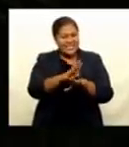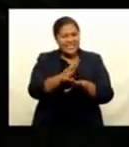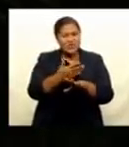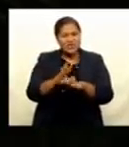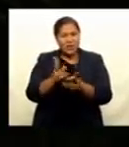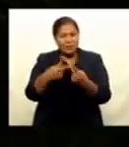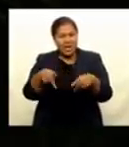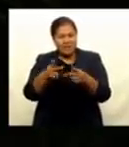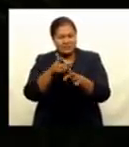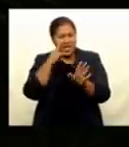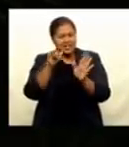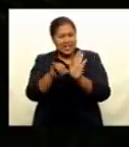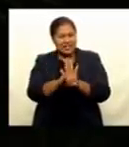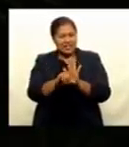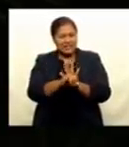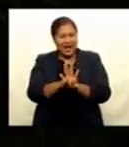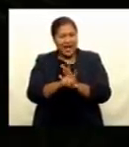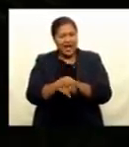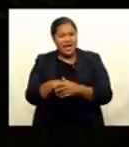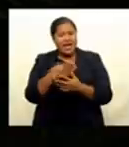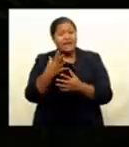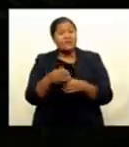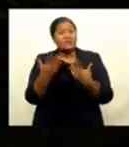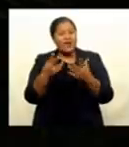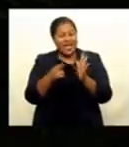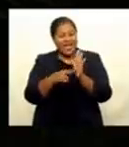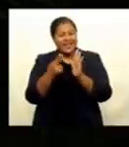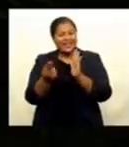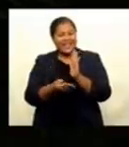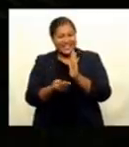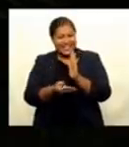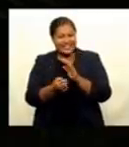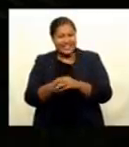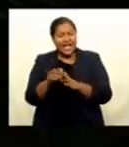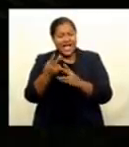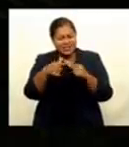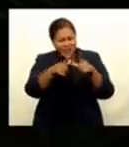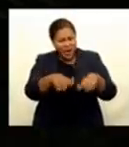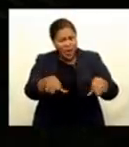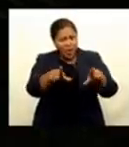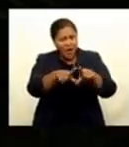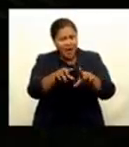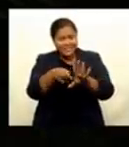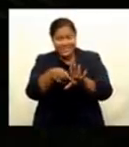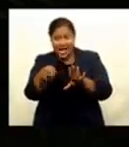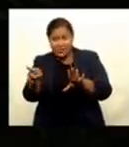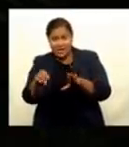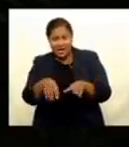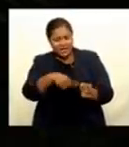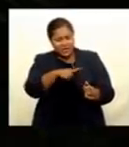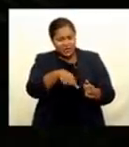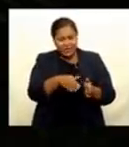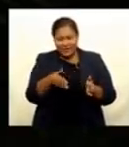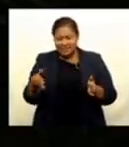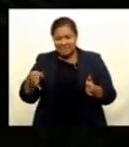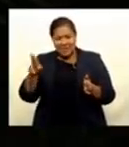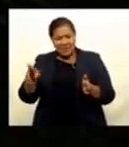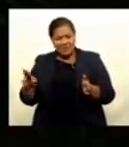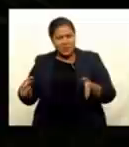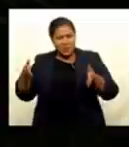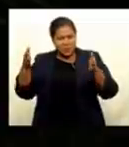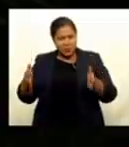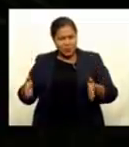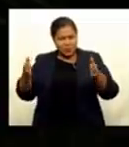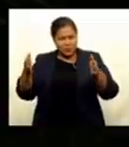as well, with emerging cases from Nita and Siri and also localities just outside of the Suva containment area. As